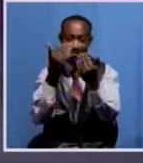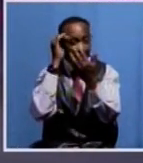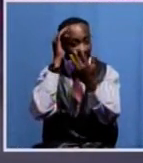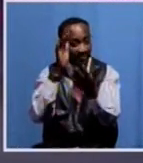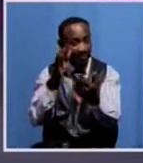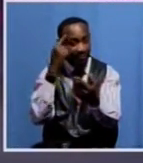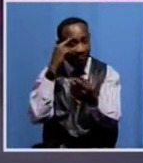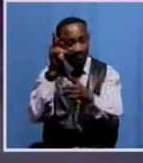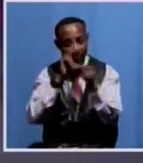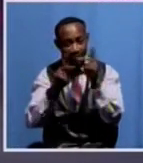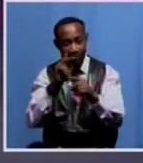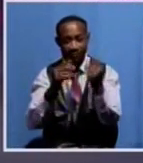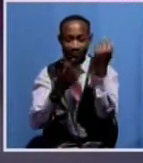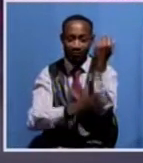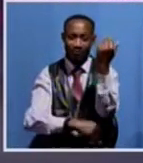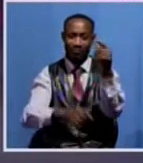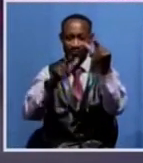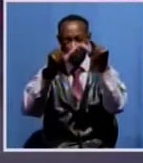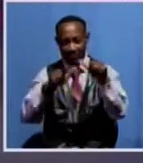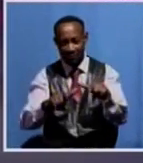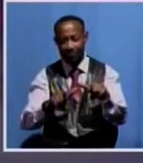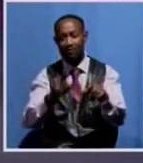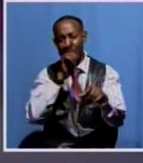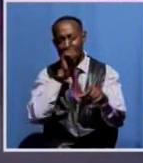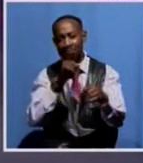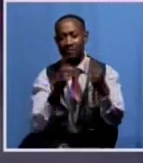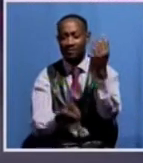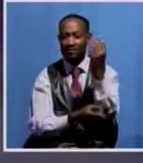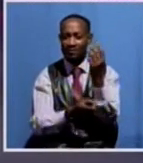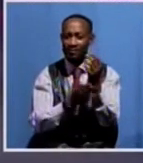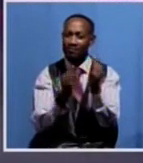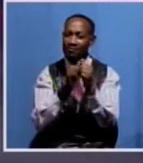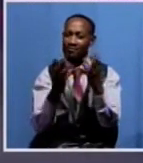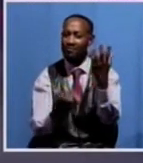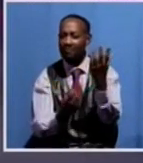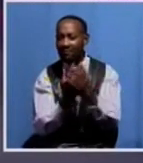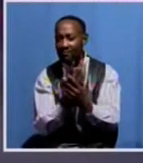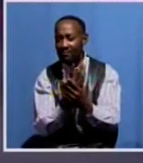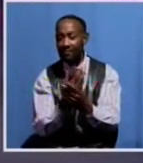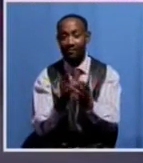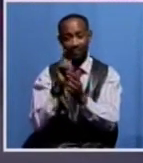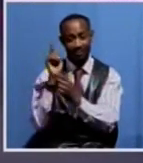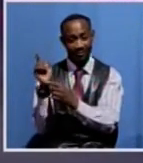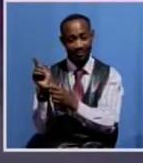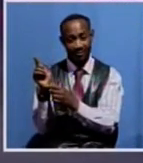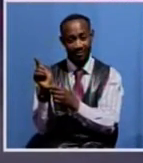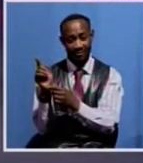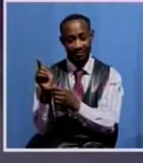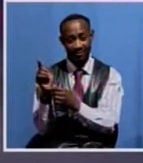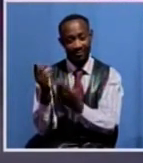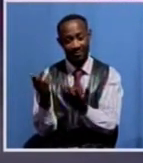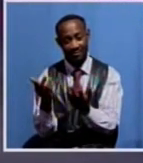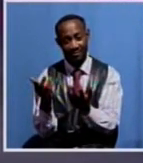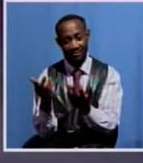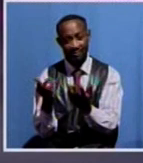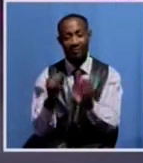be poverty reduction, there's going to be real growth, real development without growth. Yeah, well, I could sit here. It's a dream.